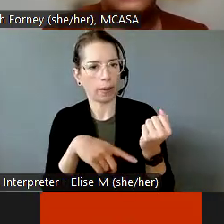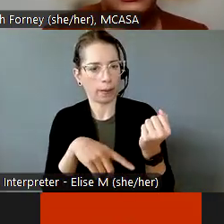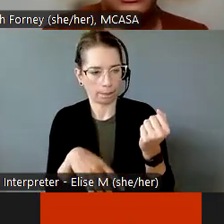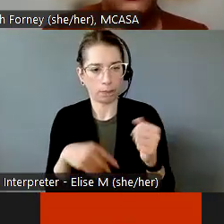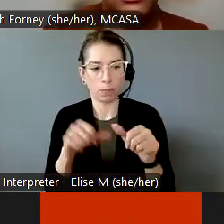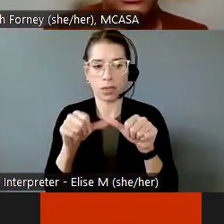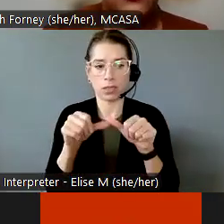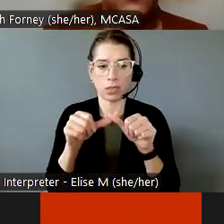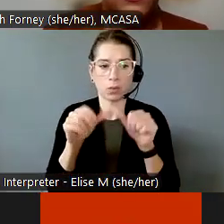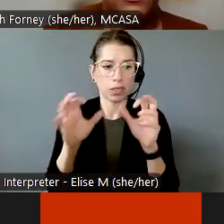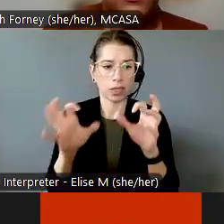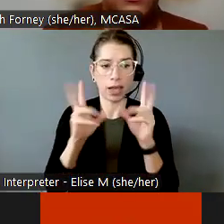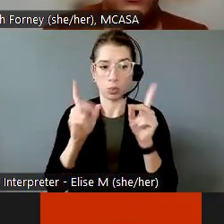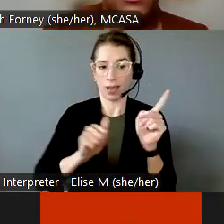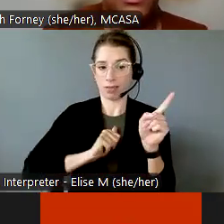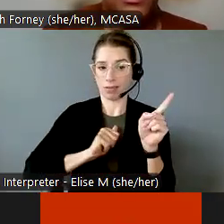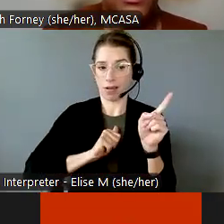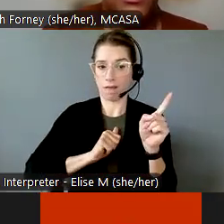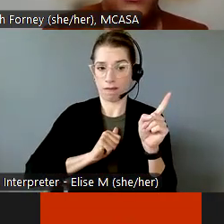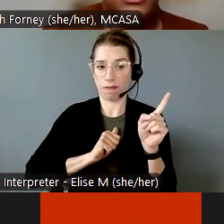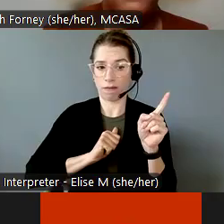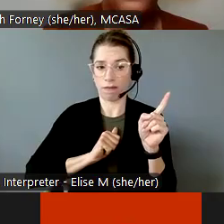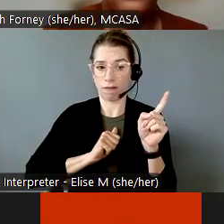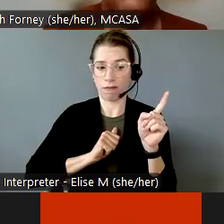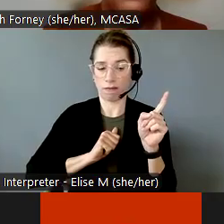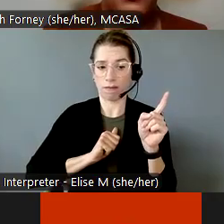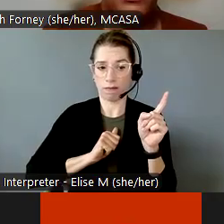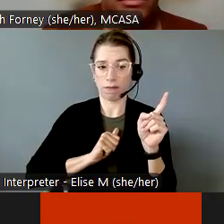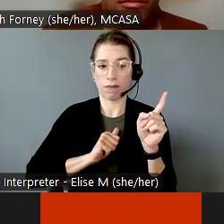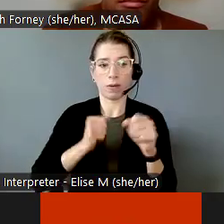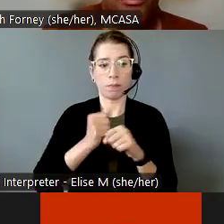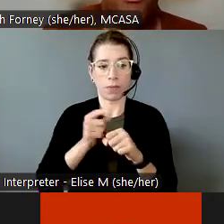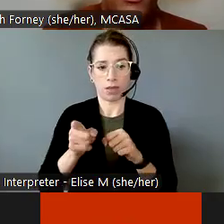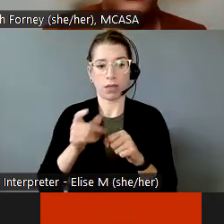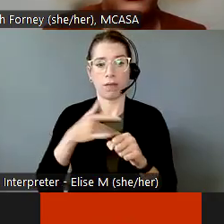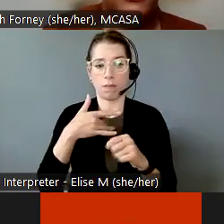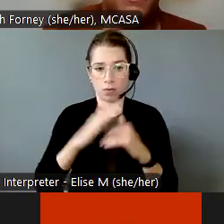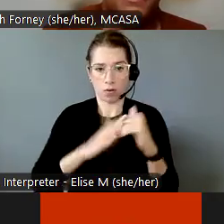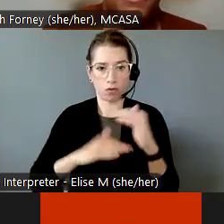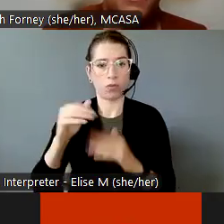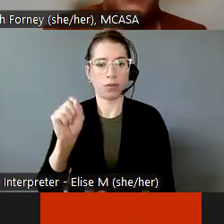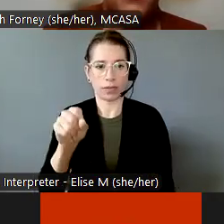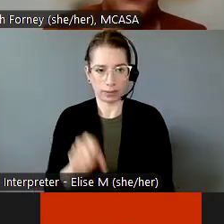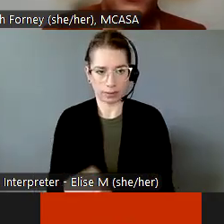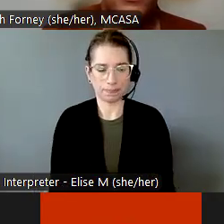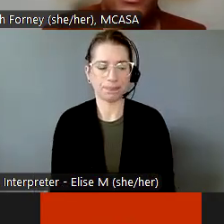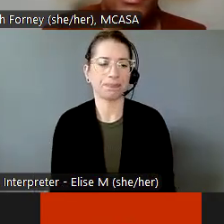continuously educate yourself, make them feel comfortable. Yes.